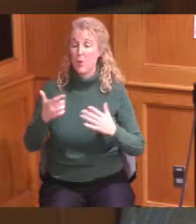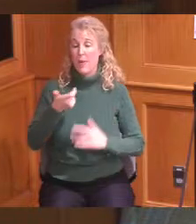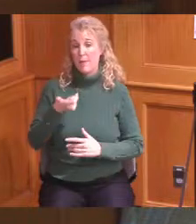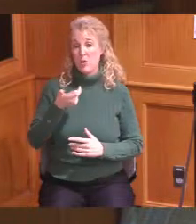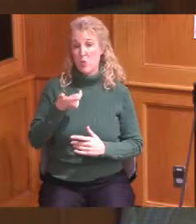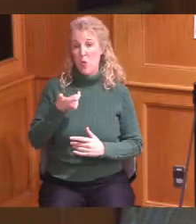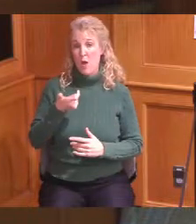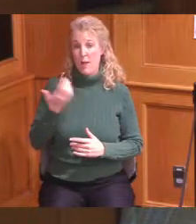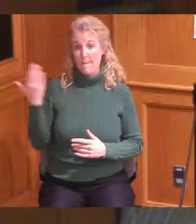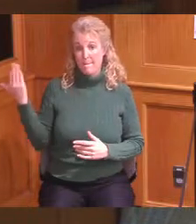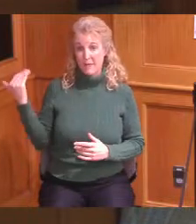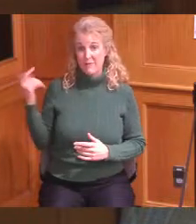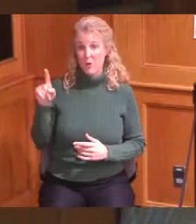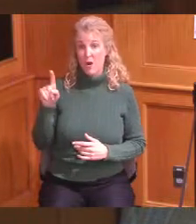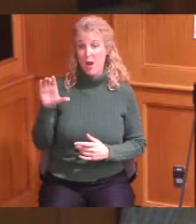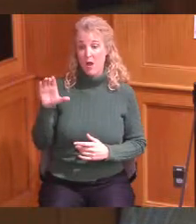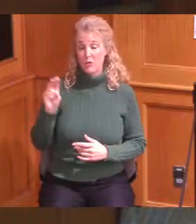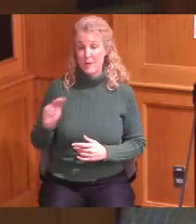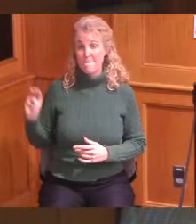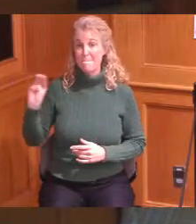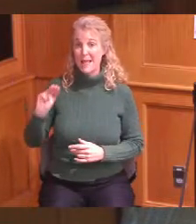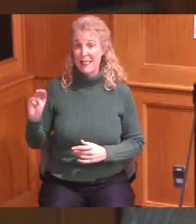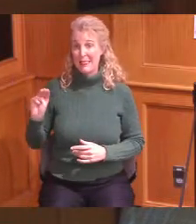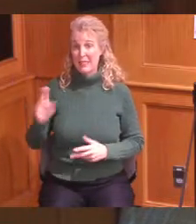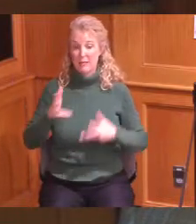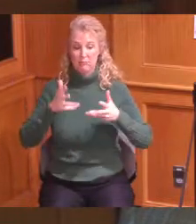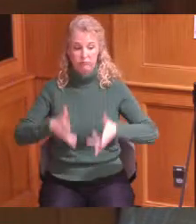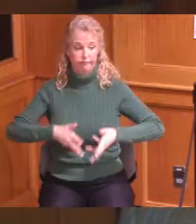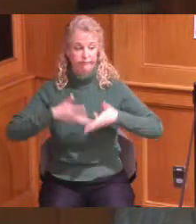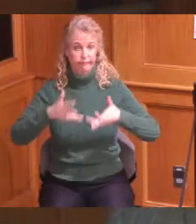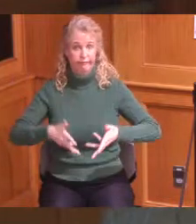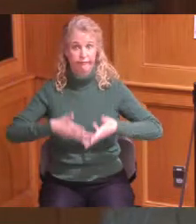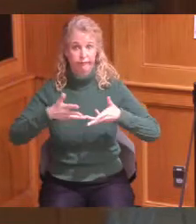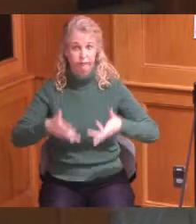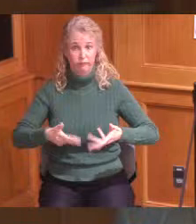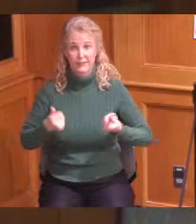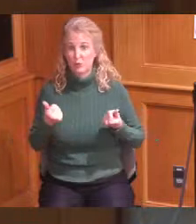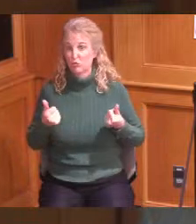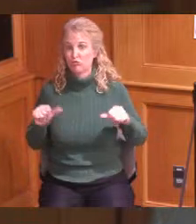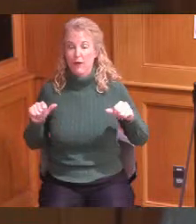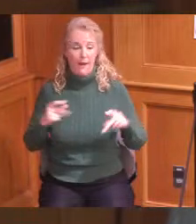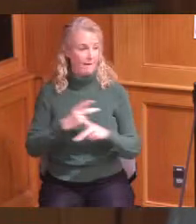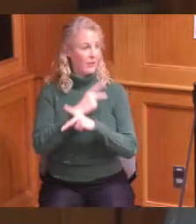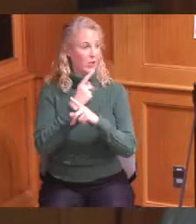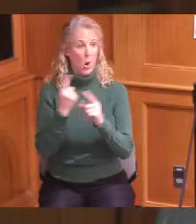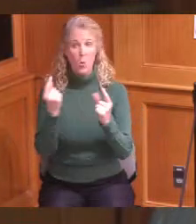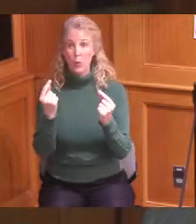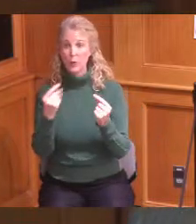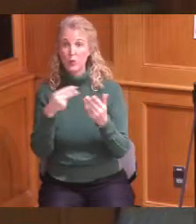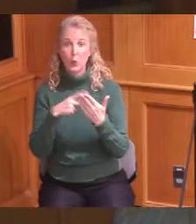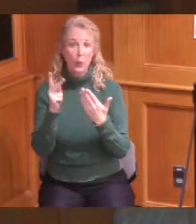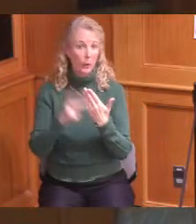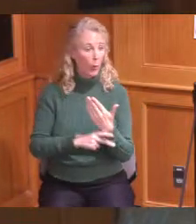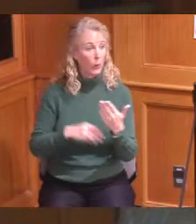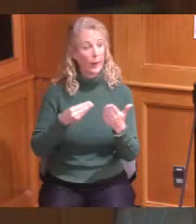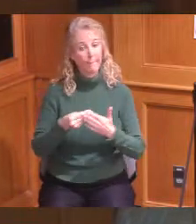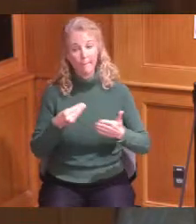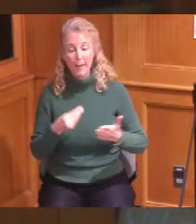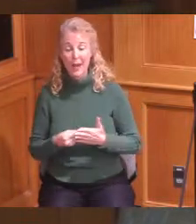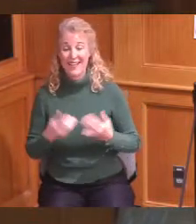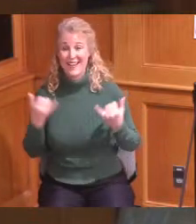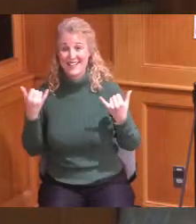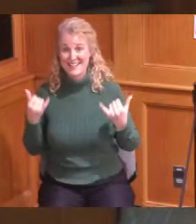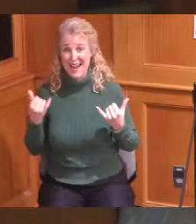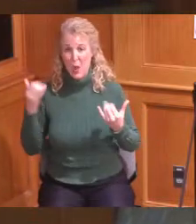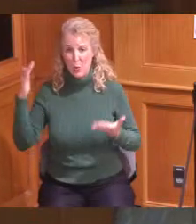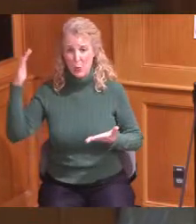we went from $100 million that was sitting around and we were trying to come up with programs. And now we've